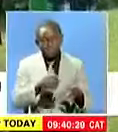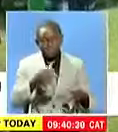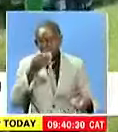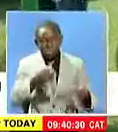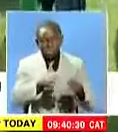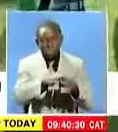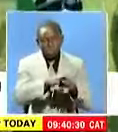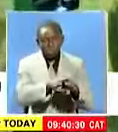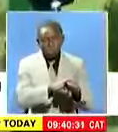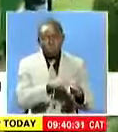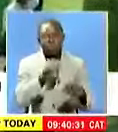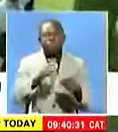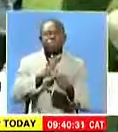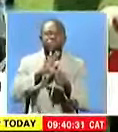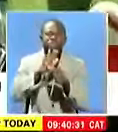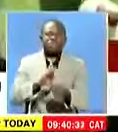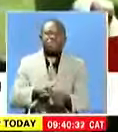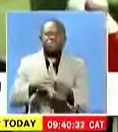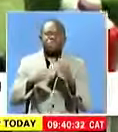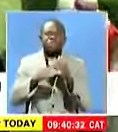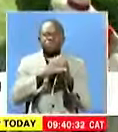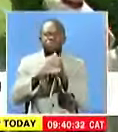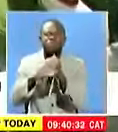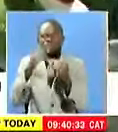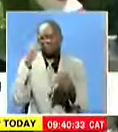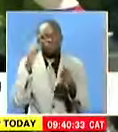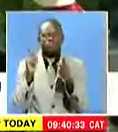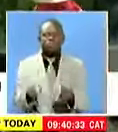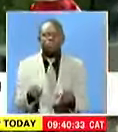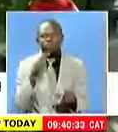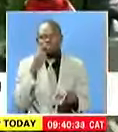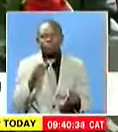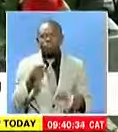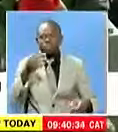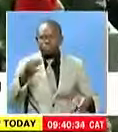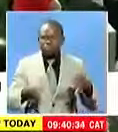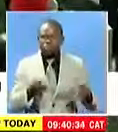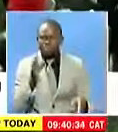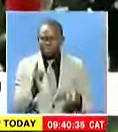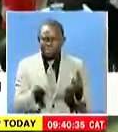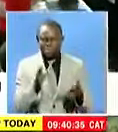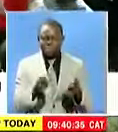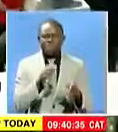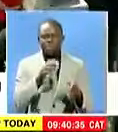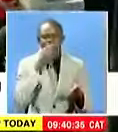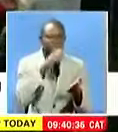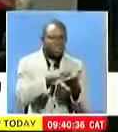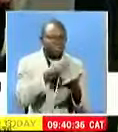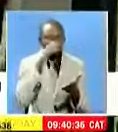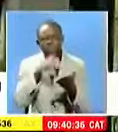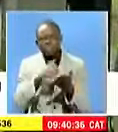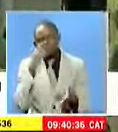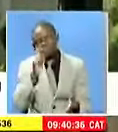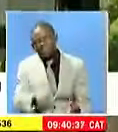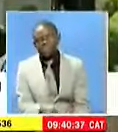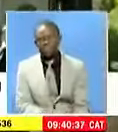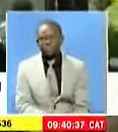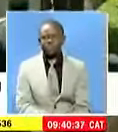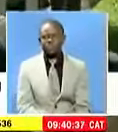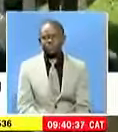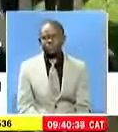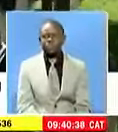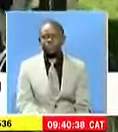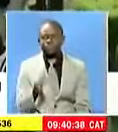it? Yes, indeed, Brian. He has spoken quite to what the judiciary should provide